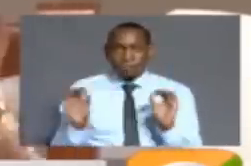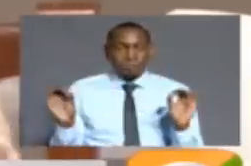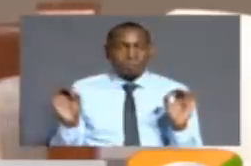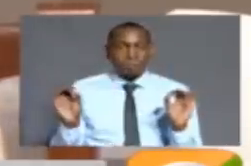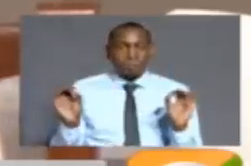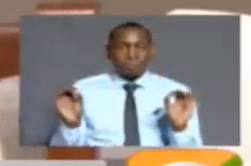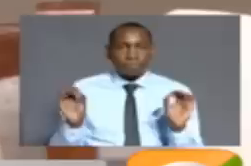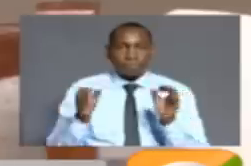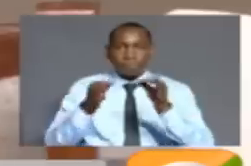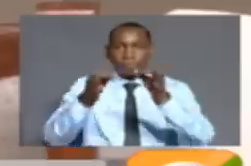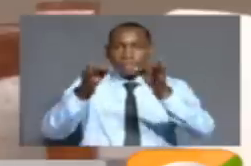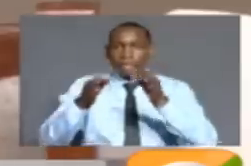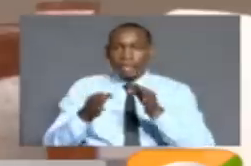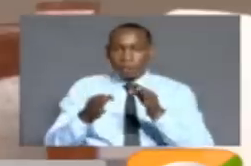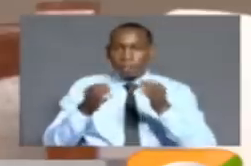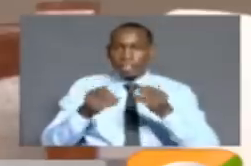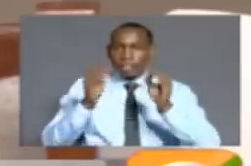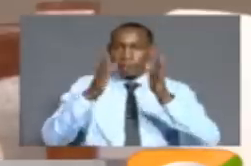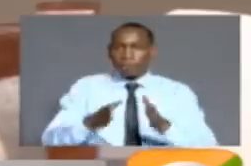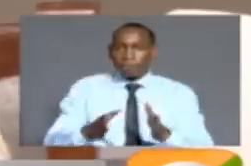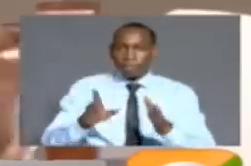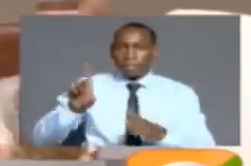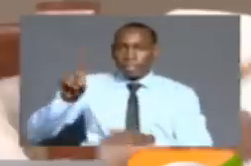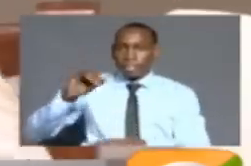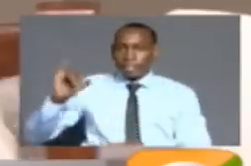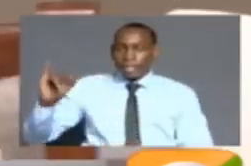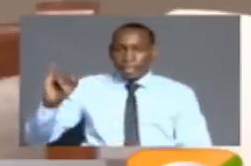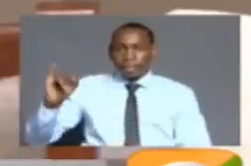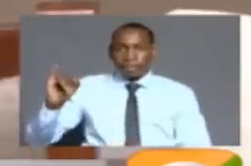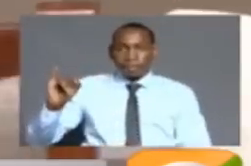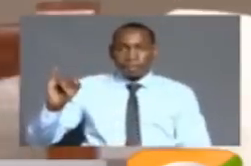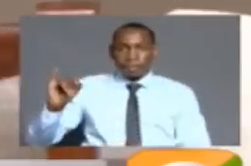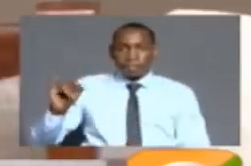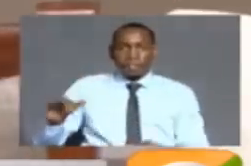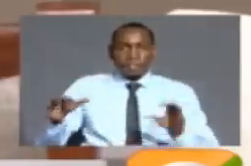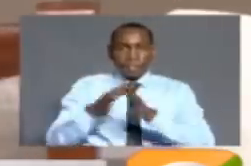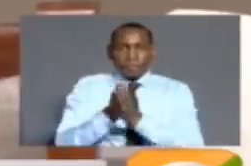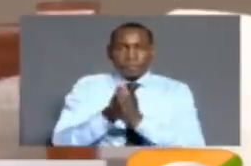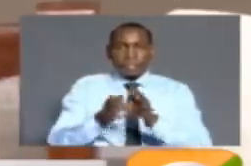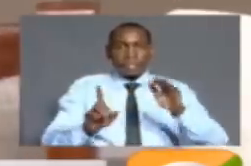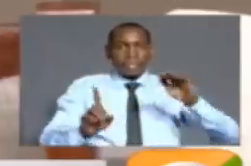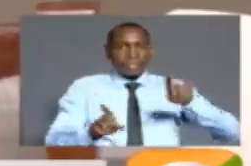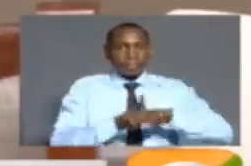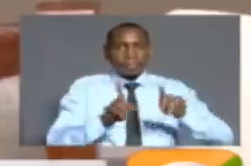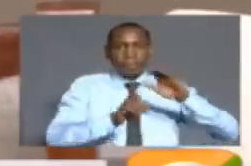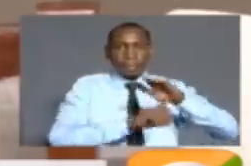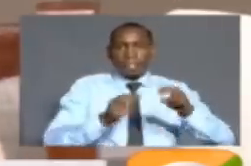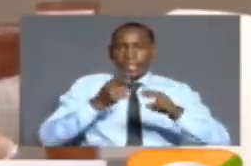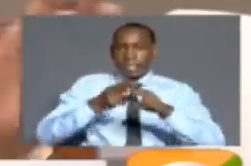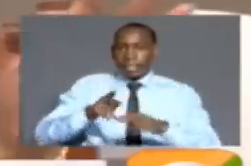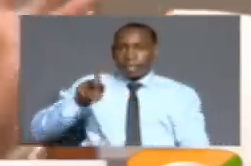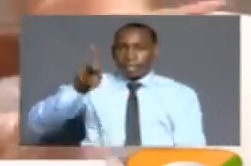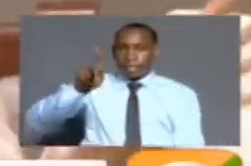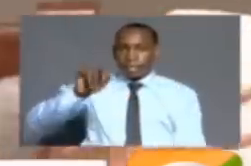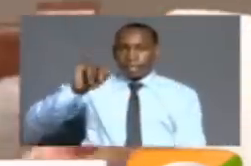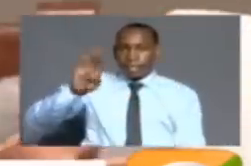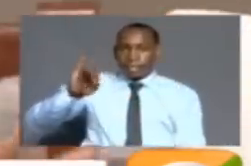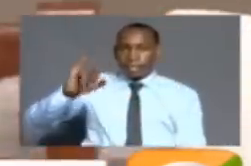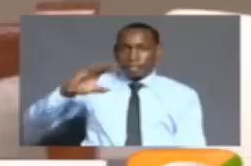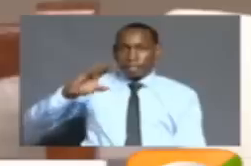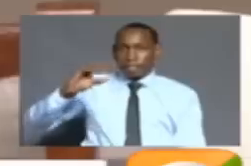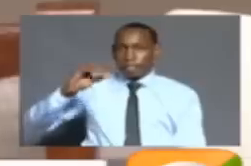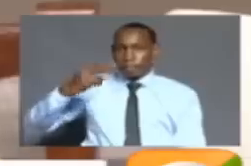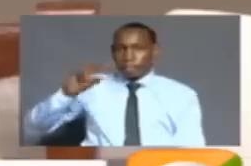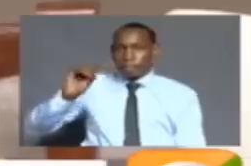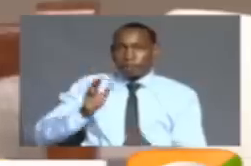The accounting officer for DPI is that in the same ministry. Kibicho, right? Mm-hmm. Those Matiangi. Internal,